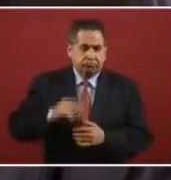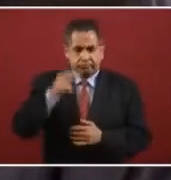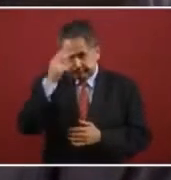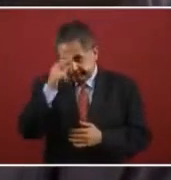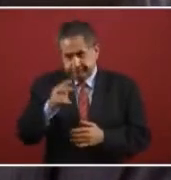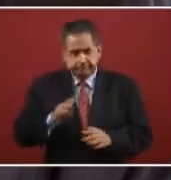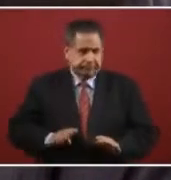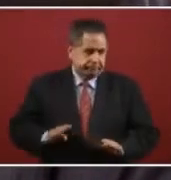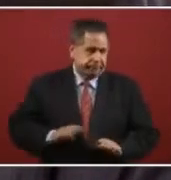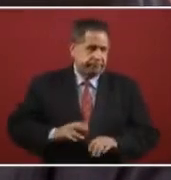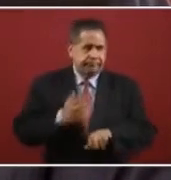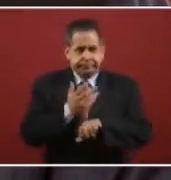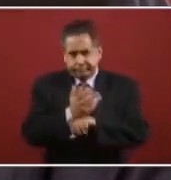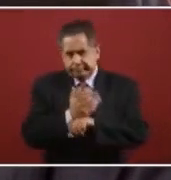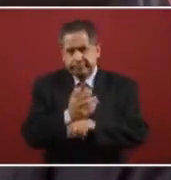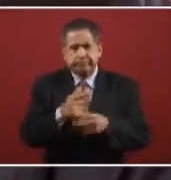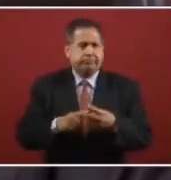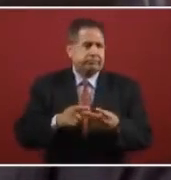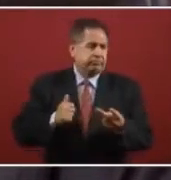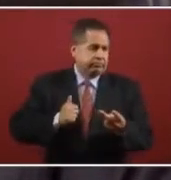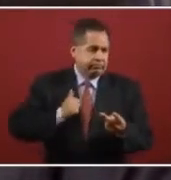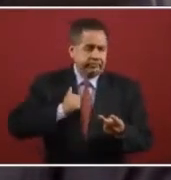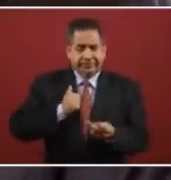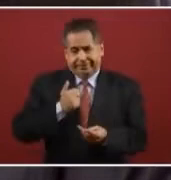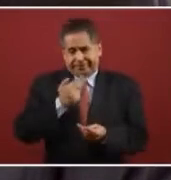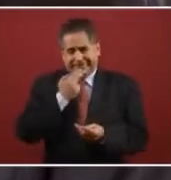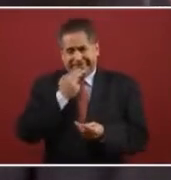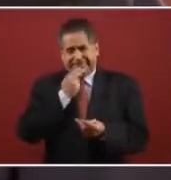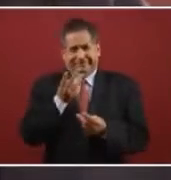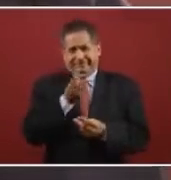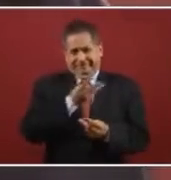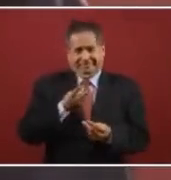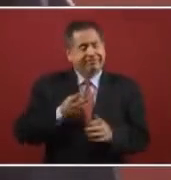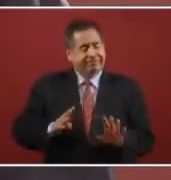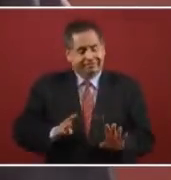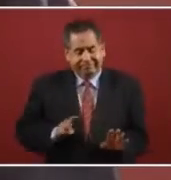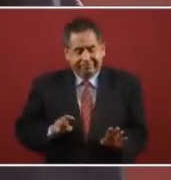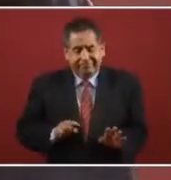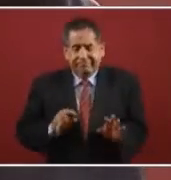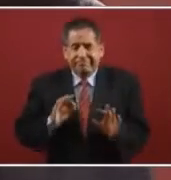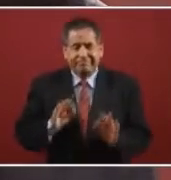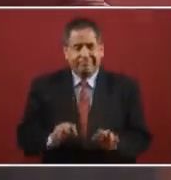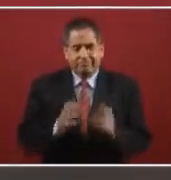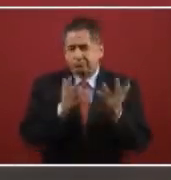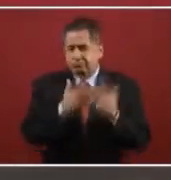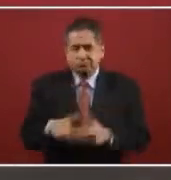neither for Mexico or for the United States or for Canada. So